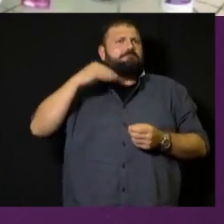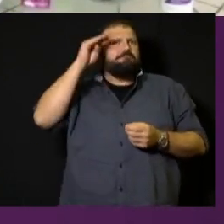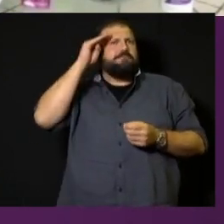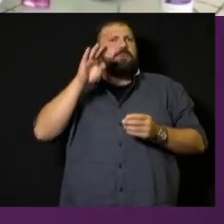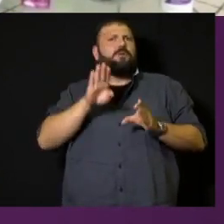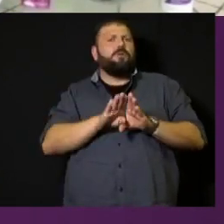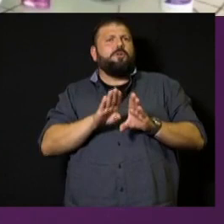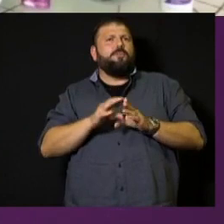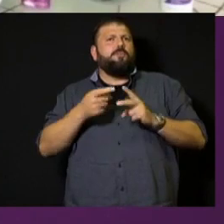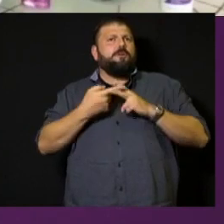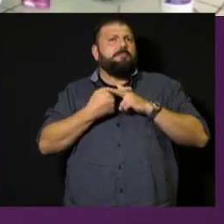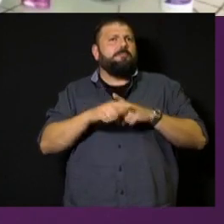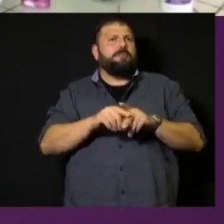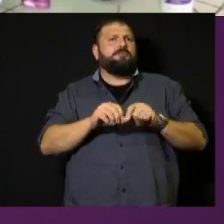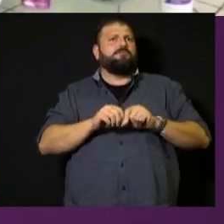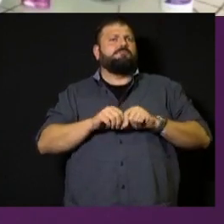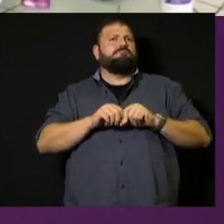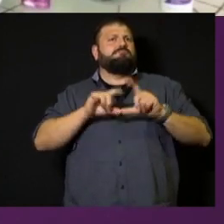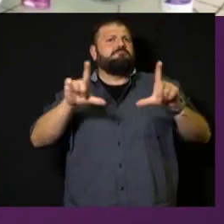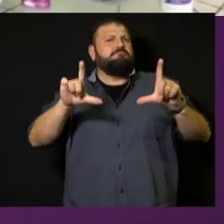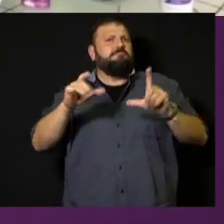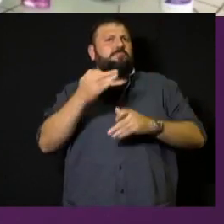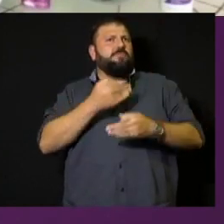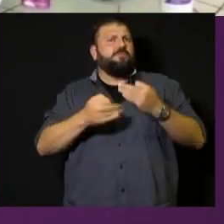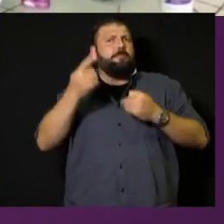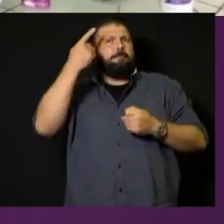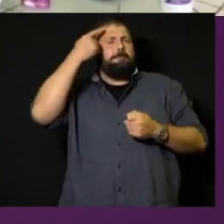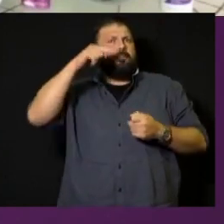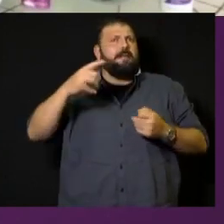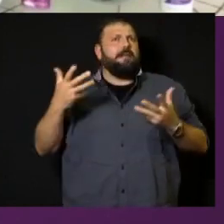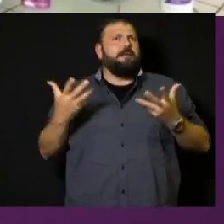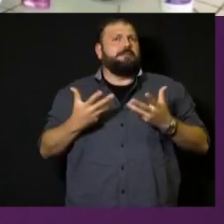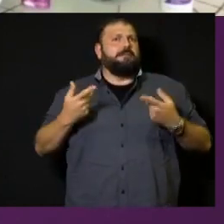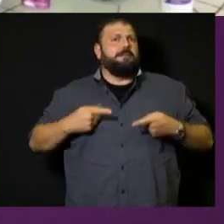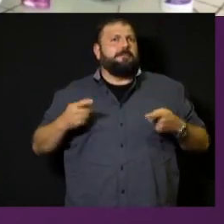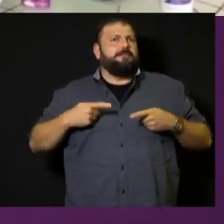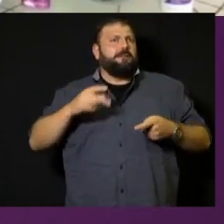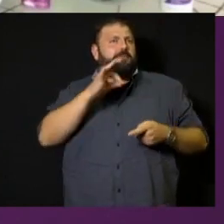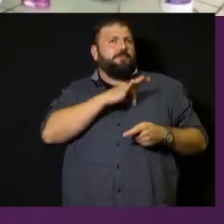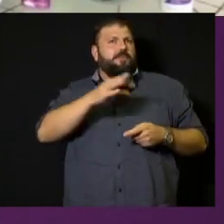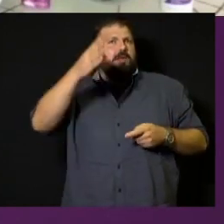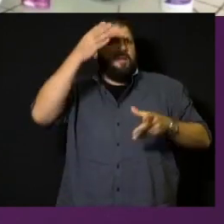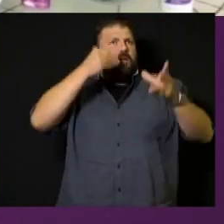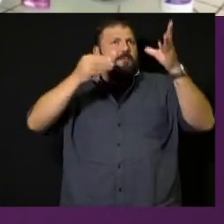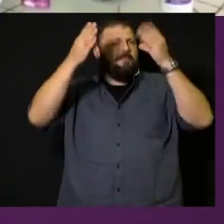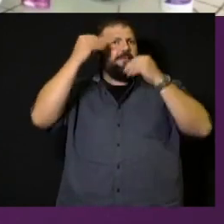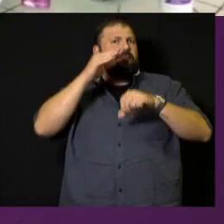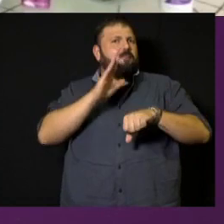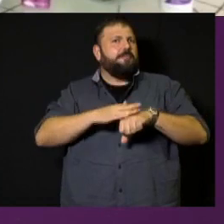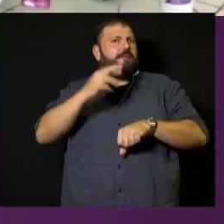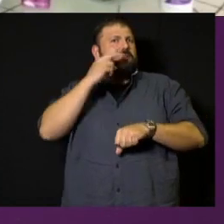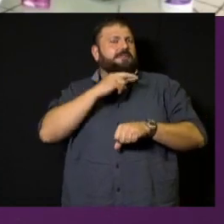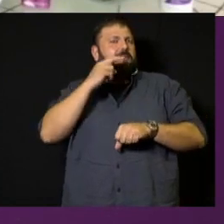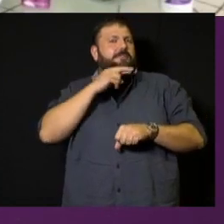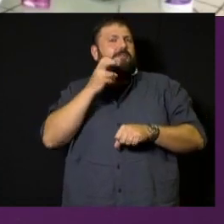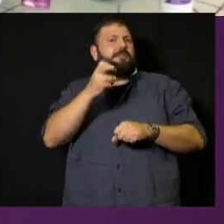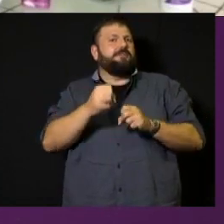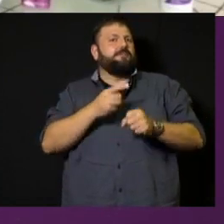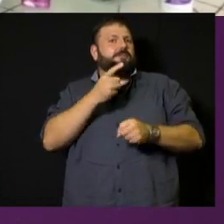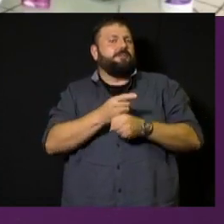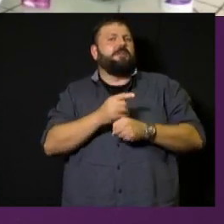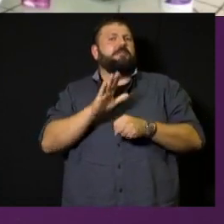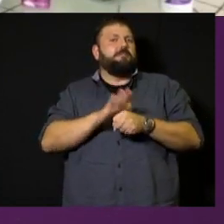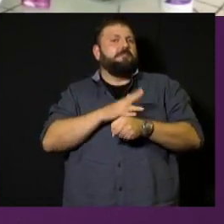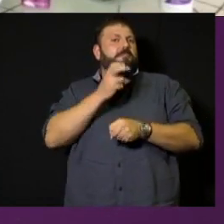how to get through them. You have this marathon, how to make people move faster with this opportunity.